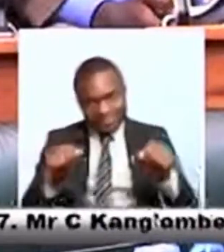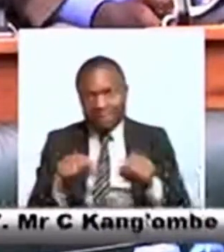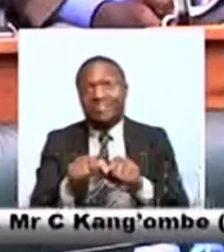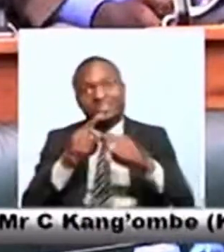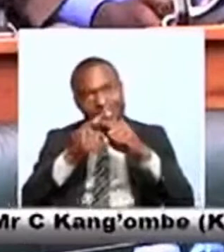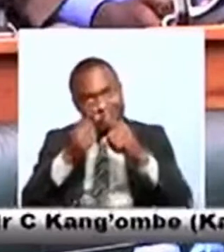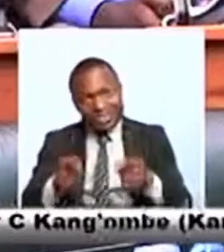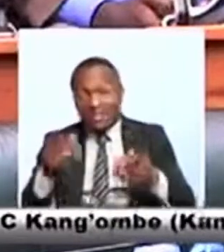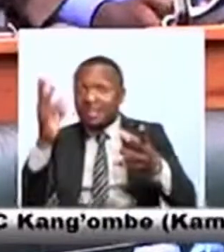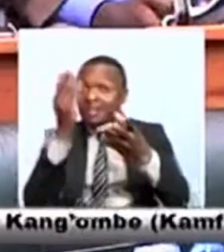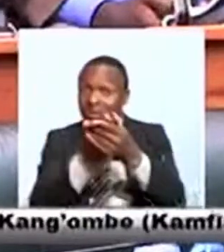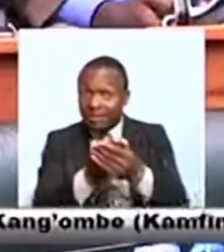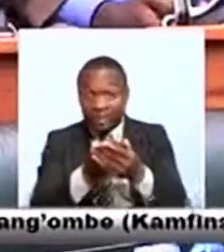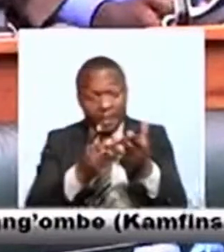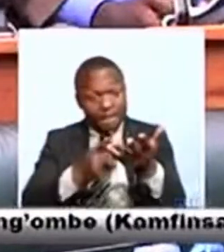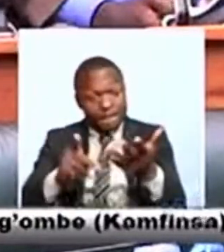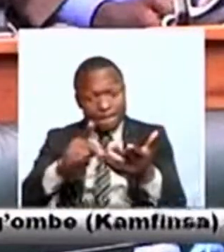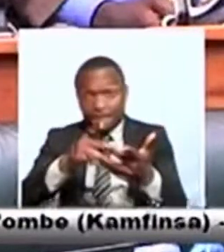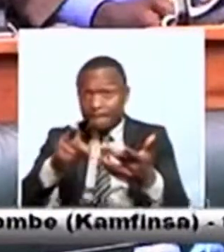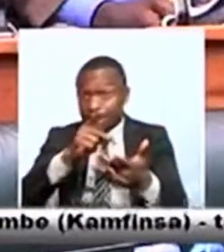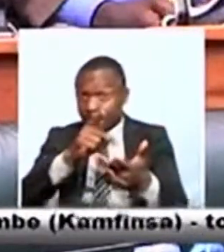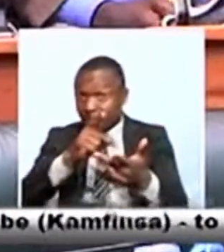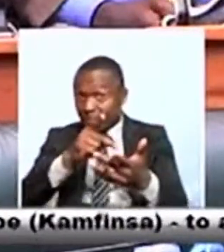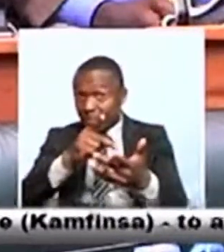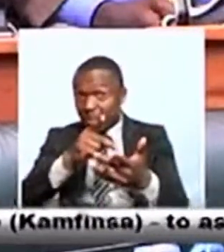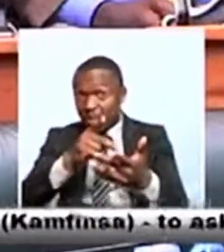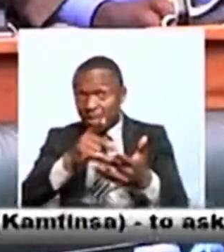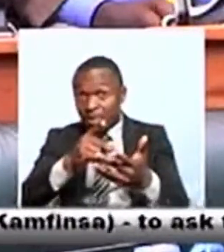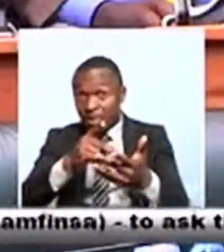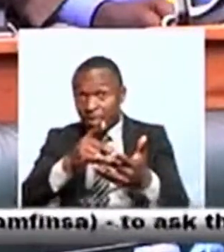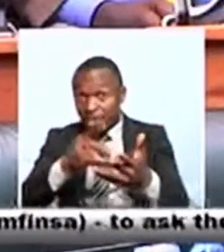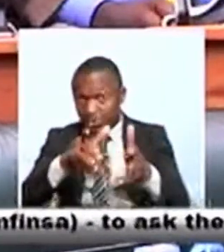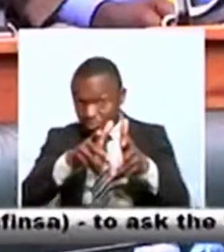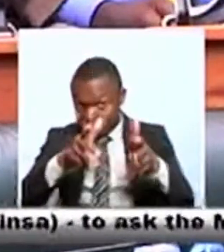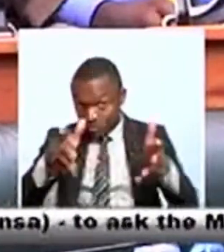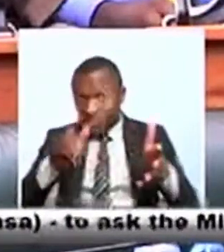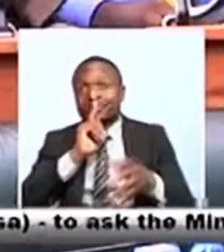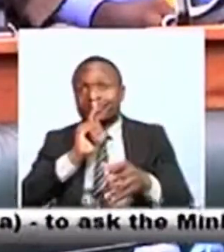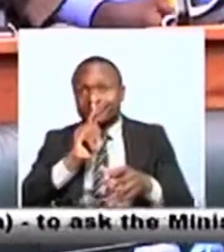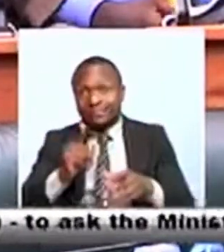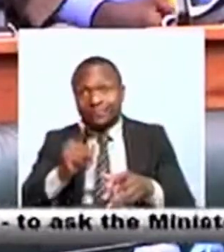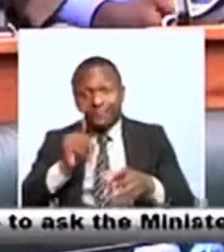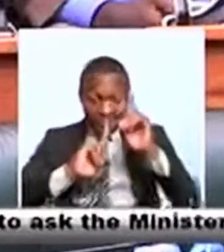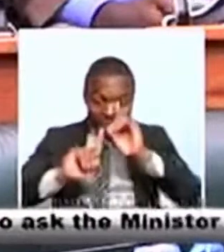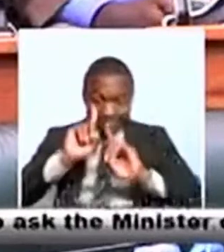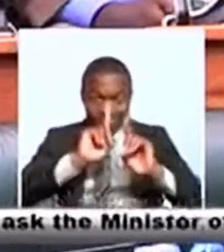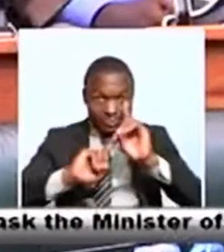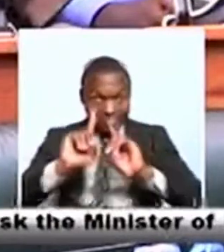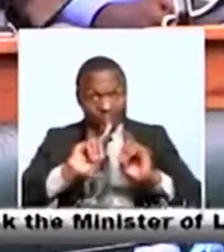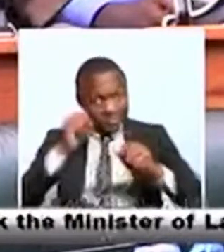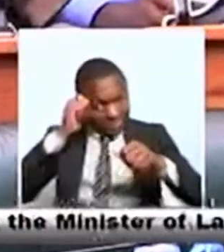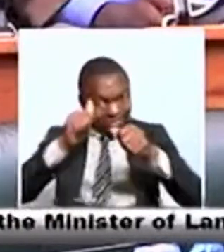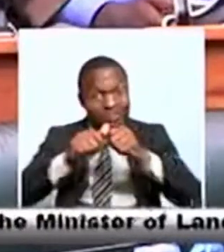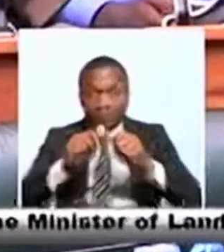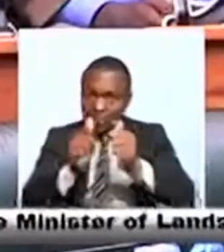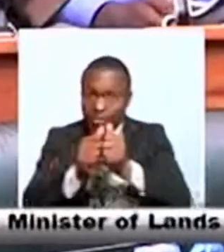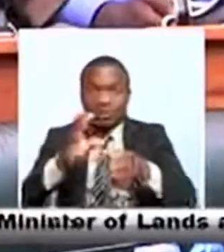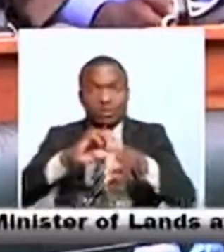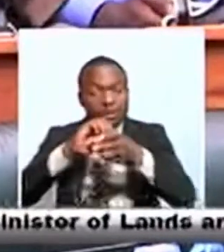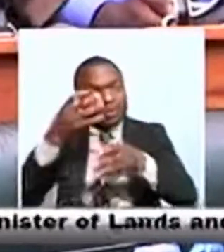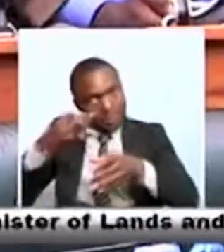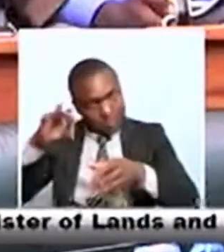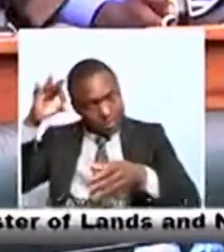consider, because the population is increasing for sure, we need to discuss and agree with the stakeholders until